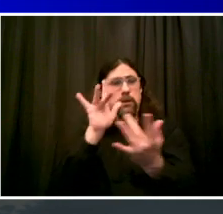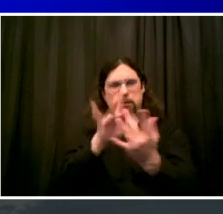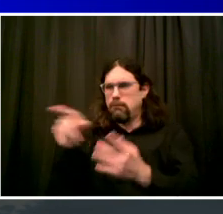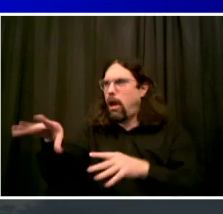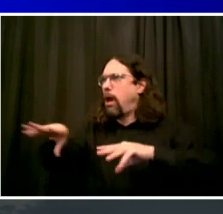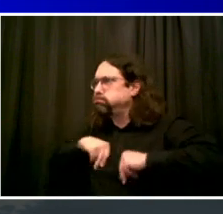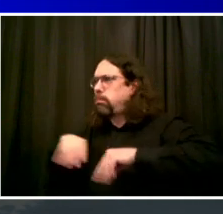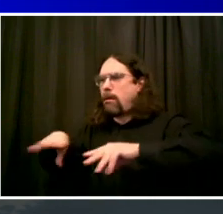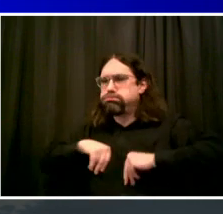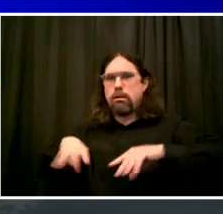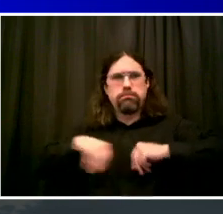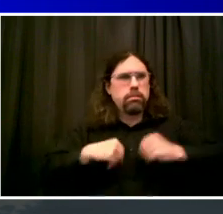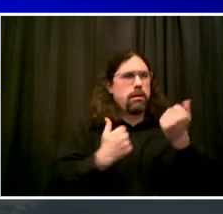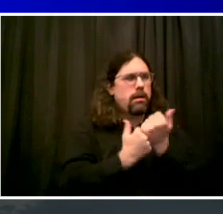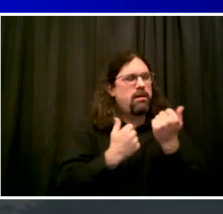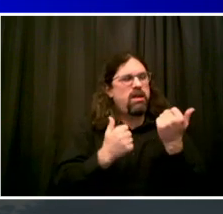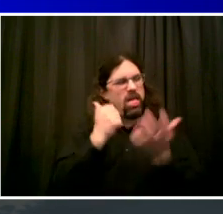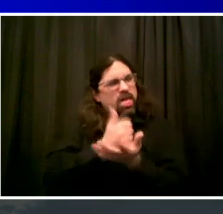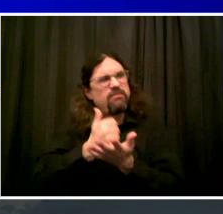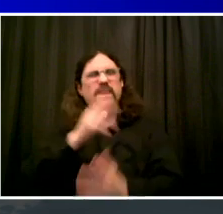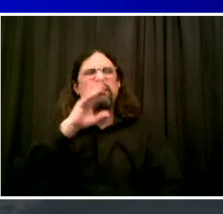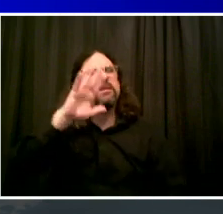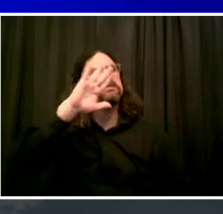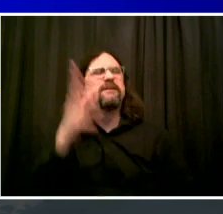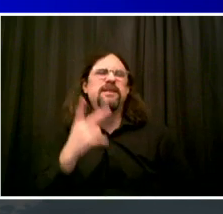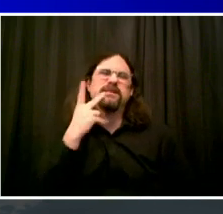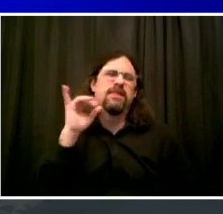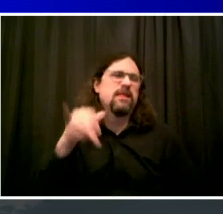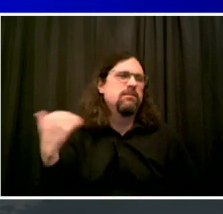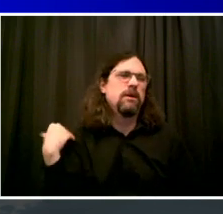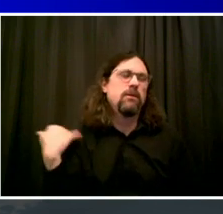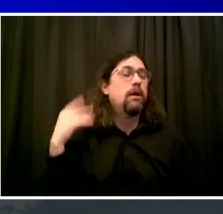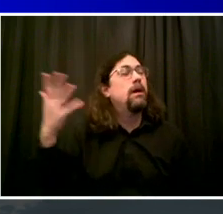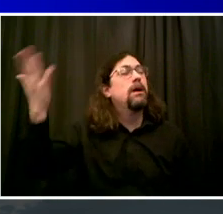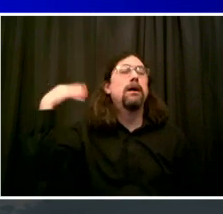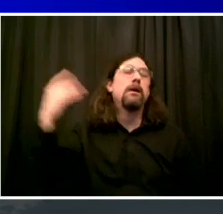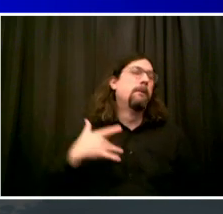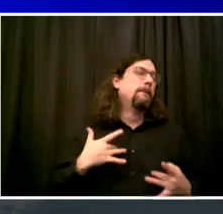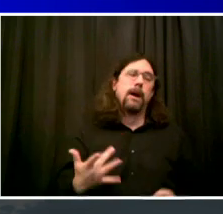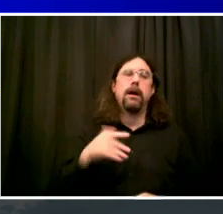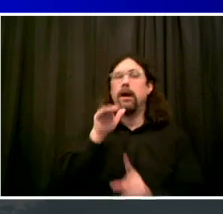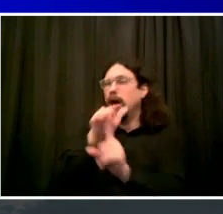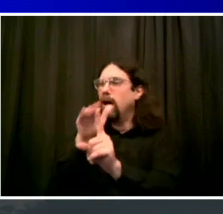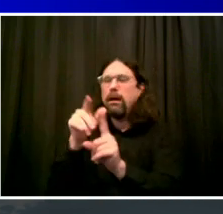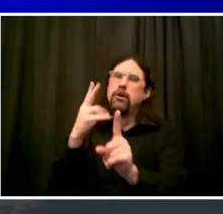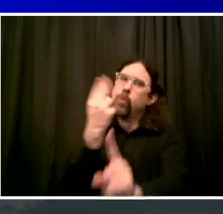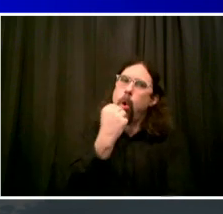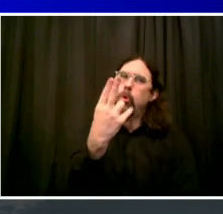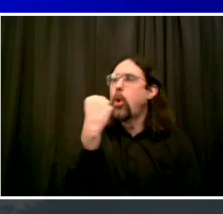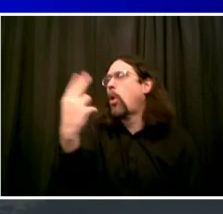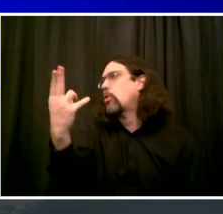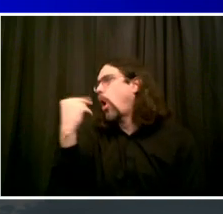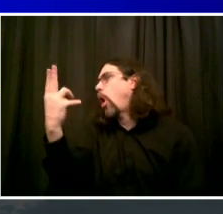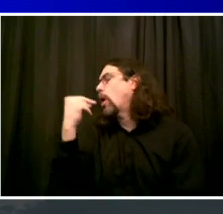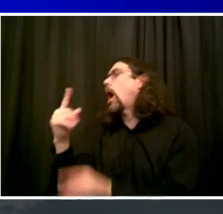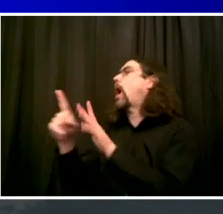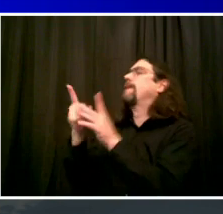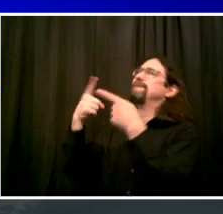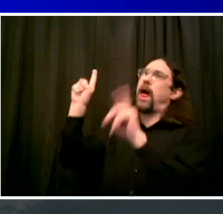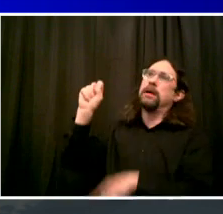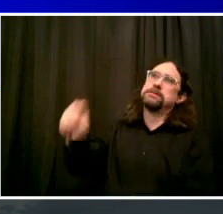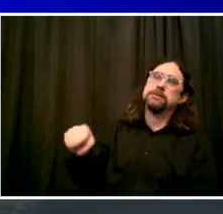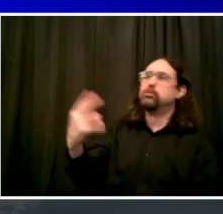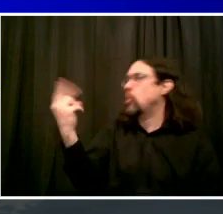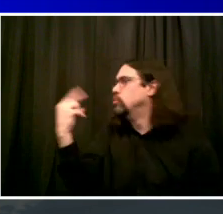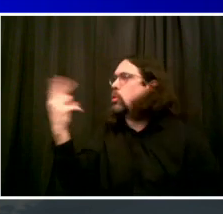I'm sure it won't happen perfectly consistently every night, but if the first week is any indication, this is a game changer, and we're going to